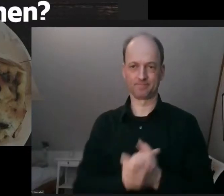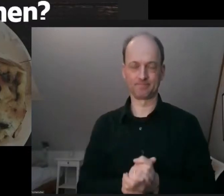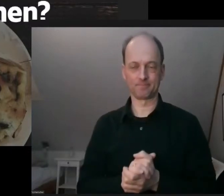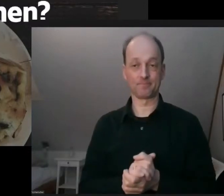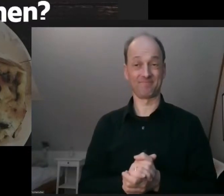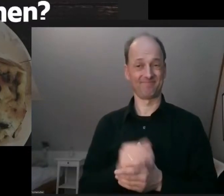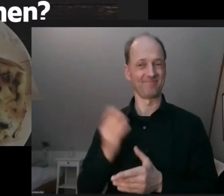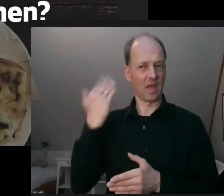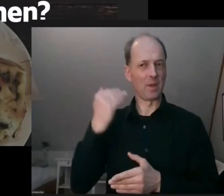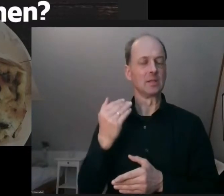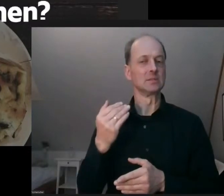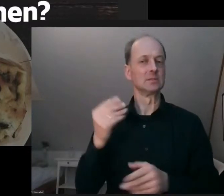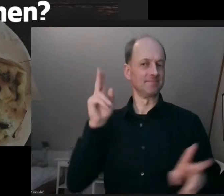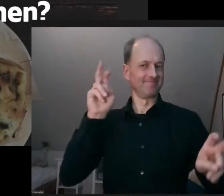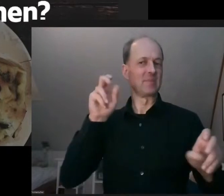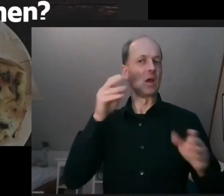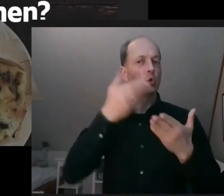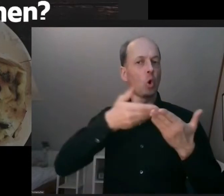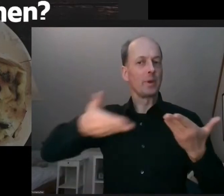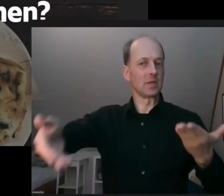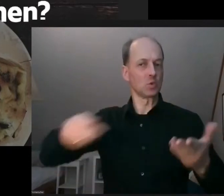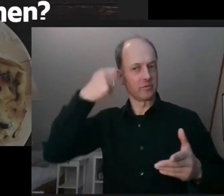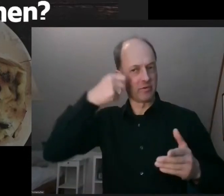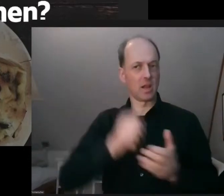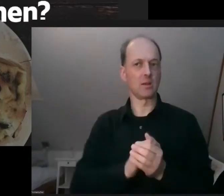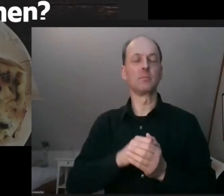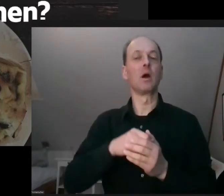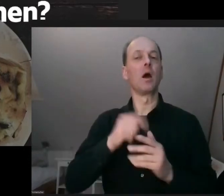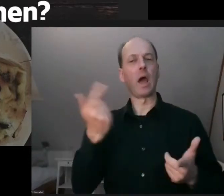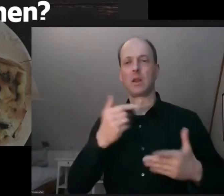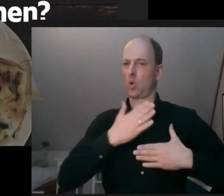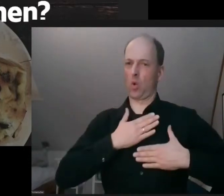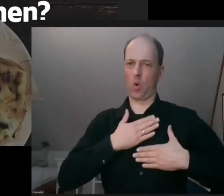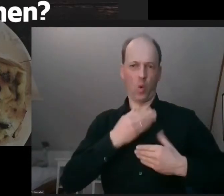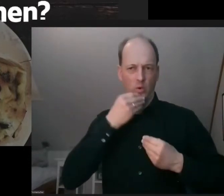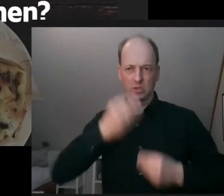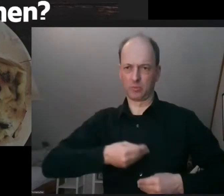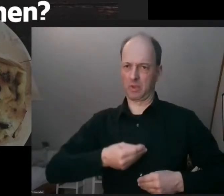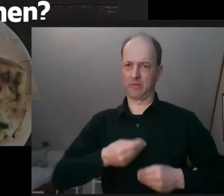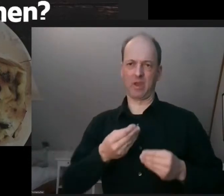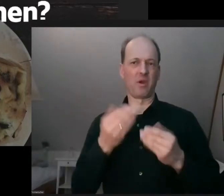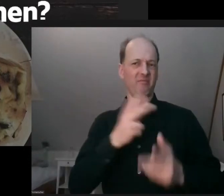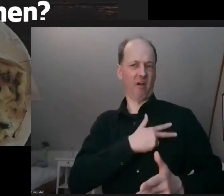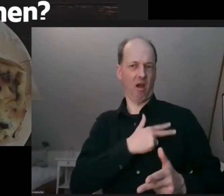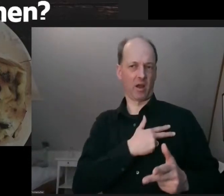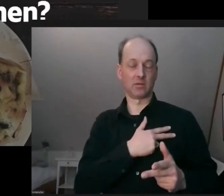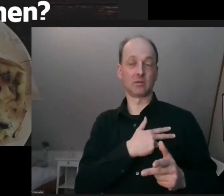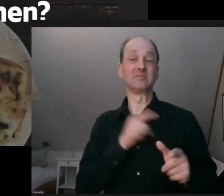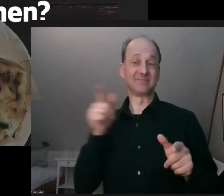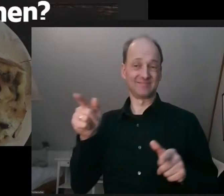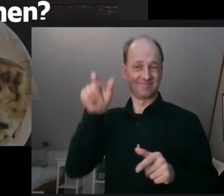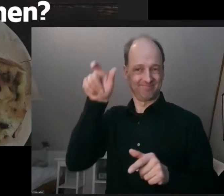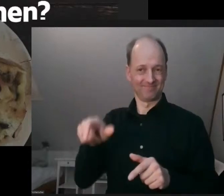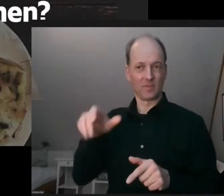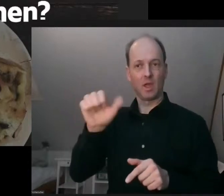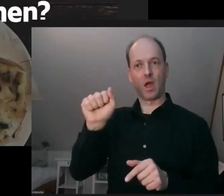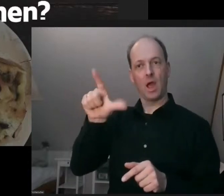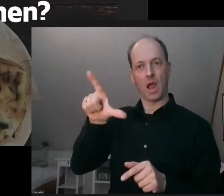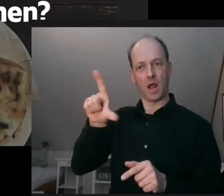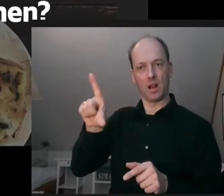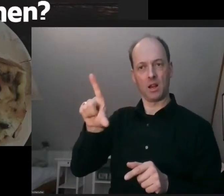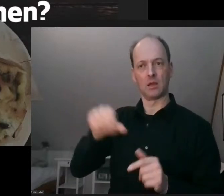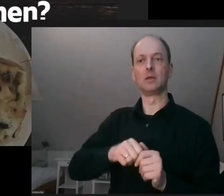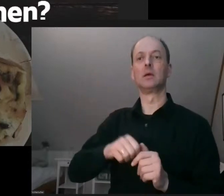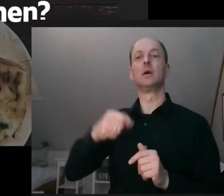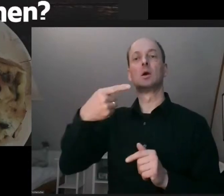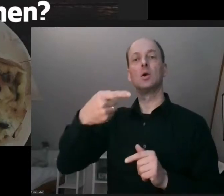And I am of the opinion, yes and no, it doesn't have to be. Al Gore in his film, An